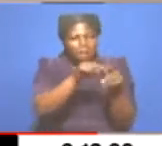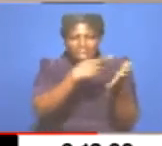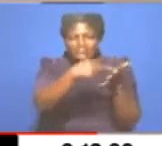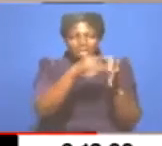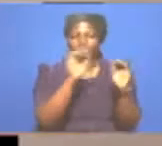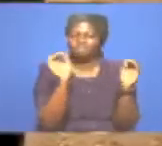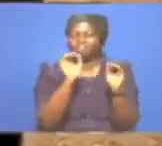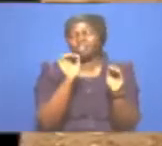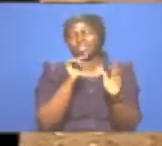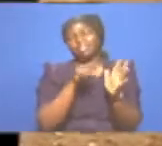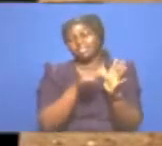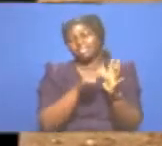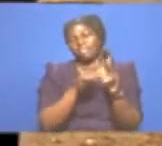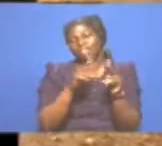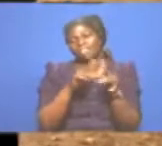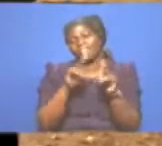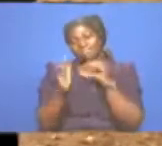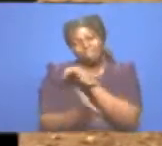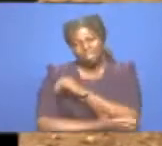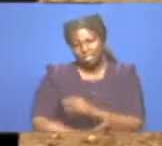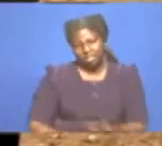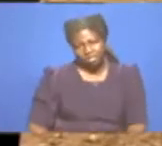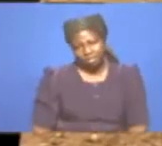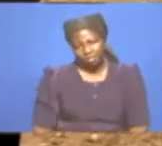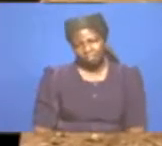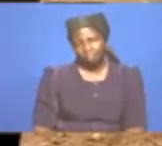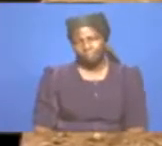very unfortunate.